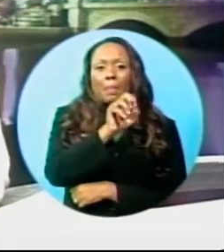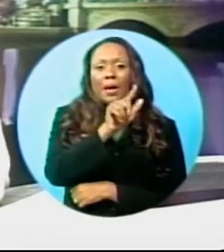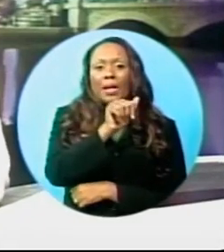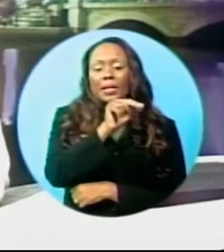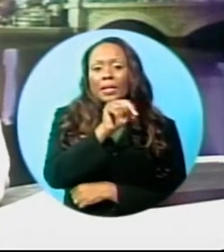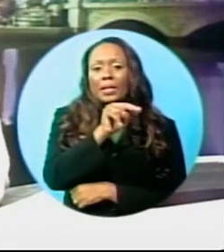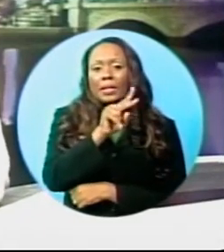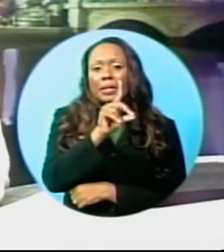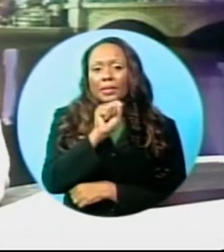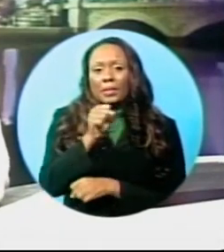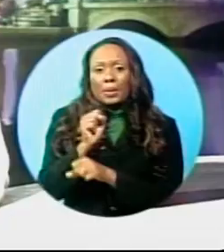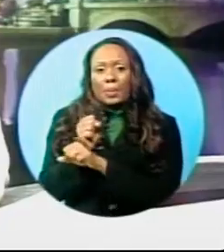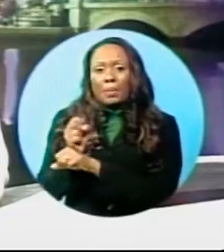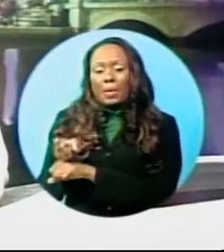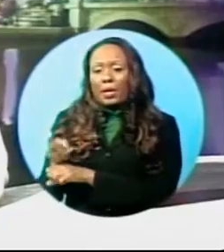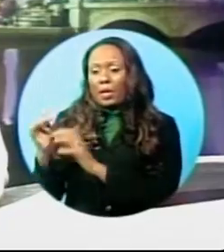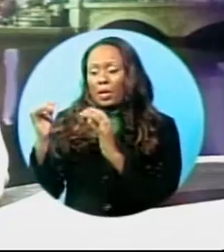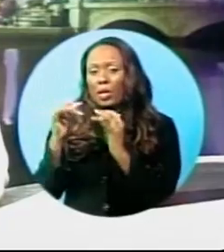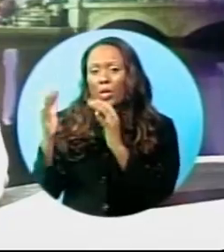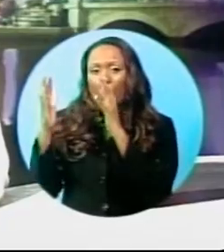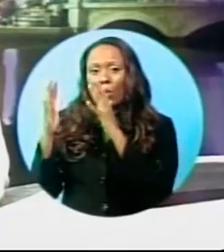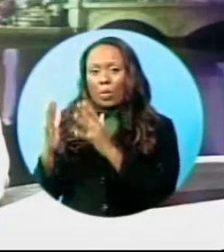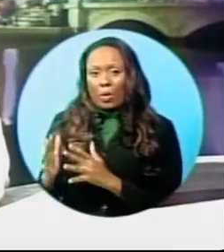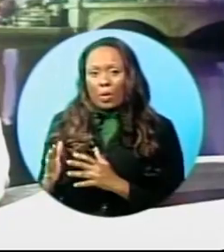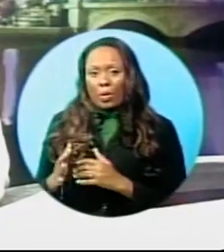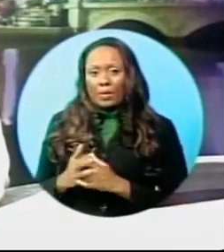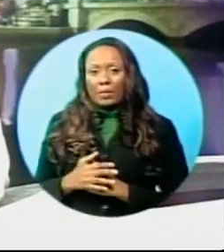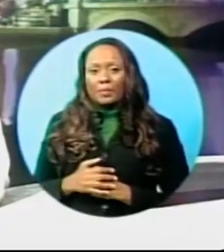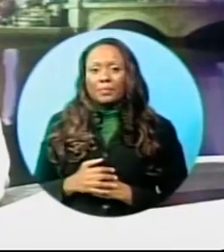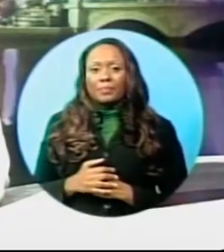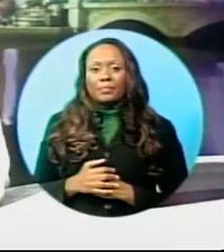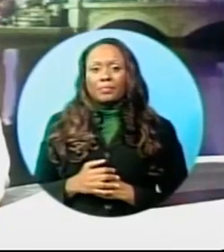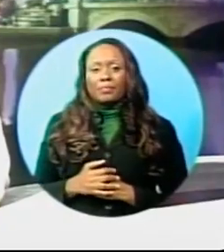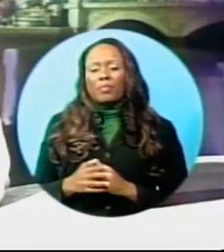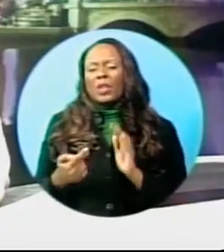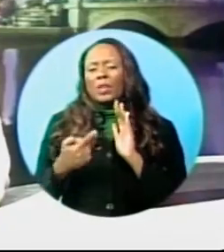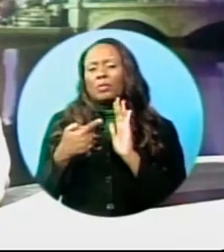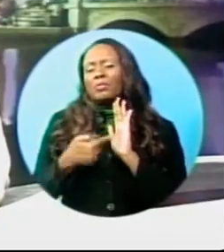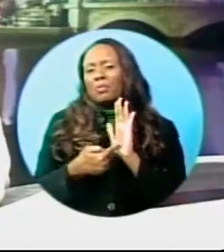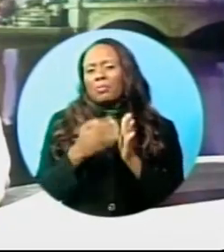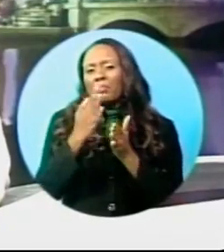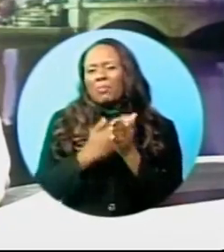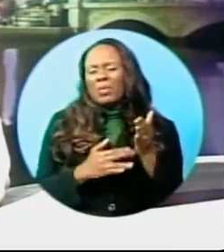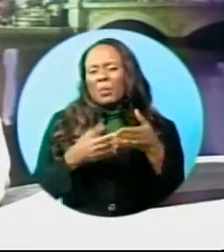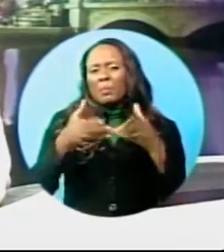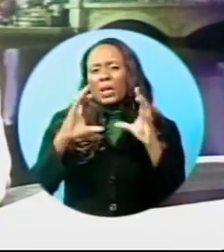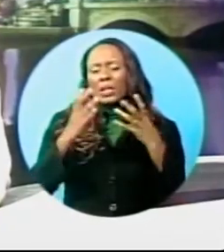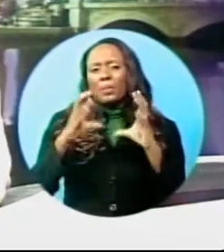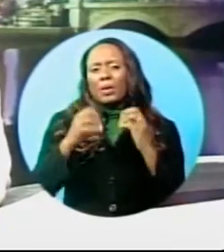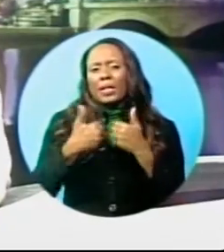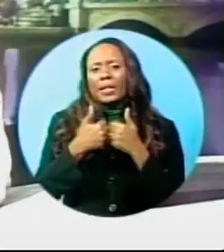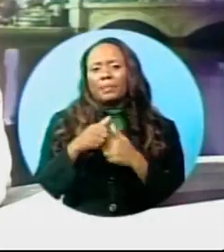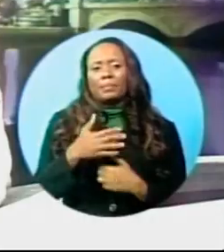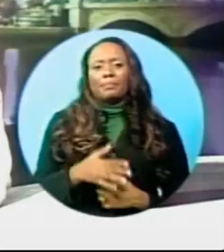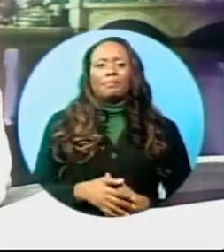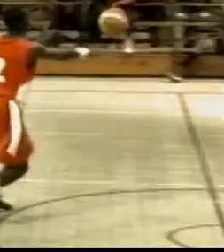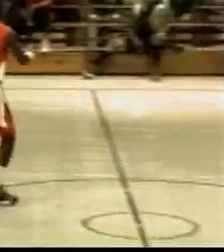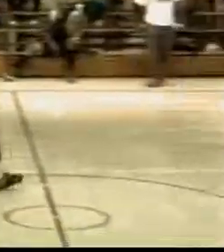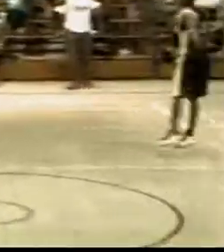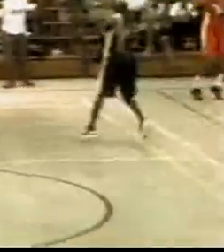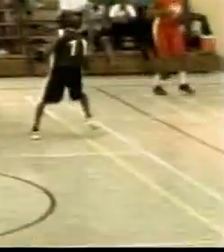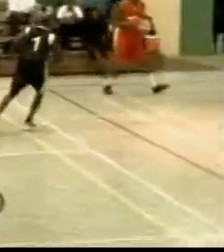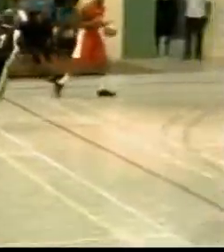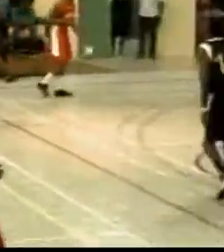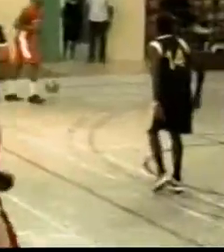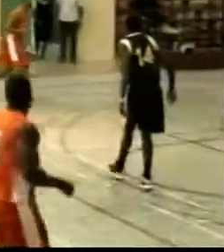3-1 after a 68-61 win over Hilton Barbados Warriors Sports Club. Damon Best reports.